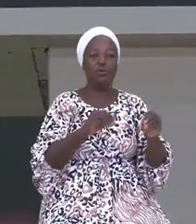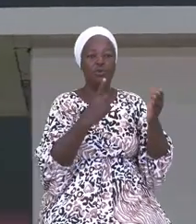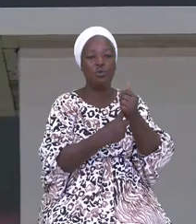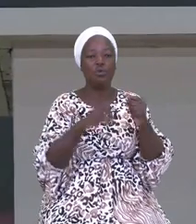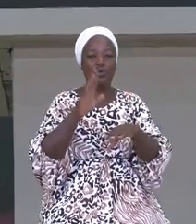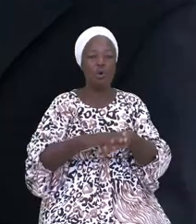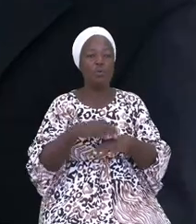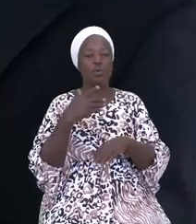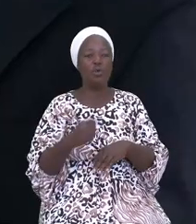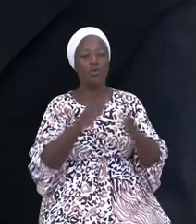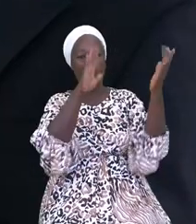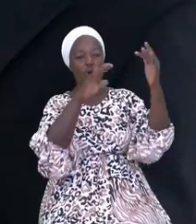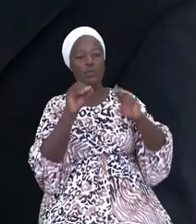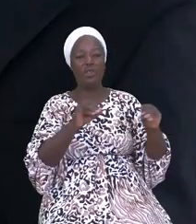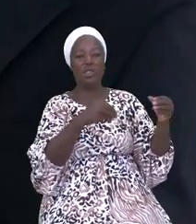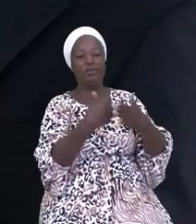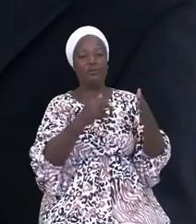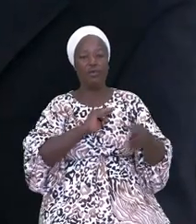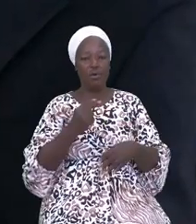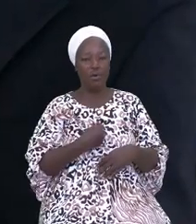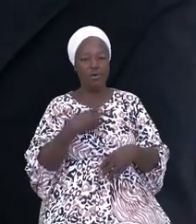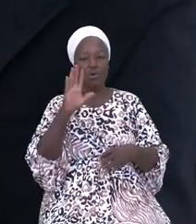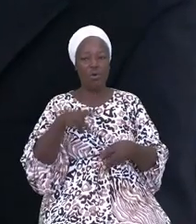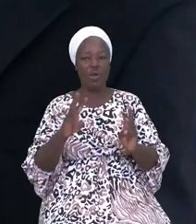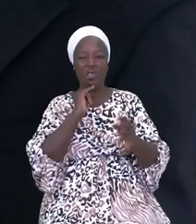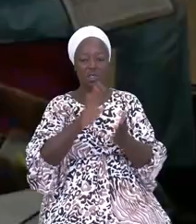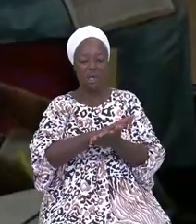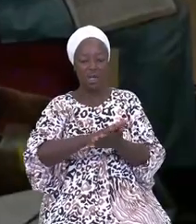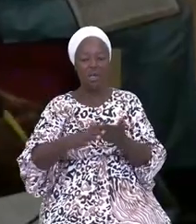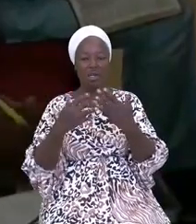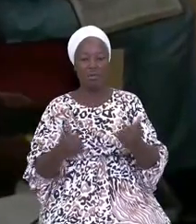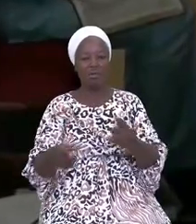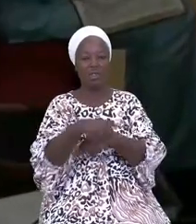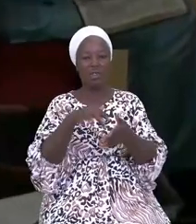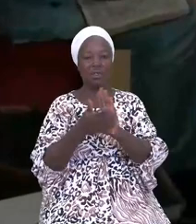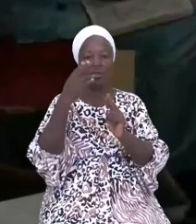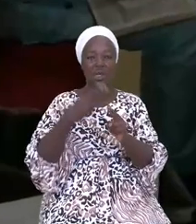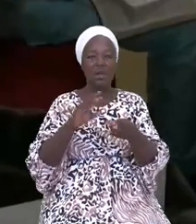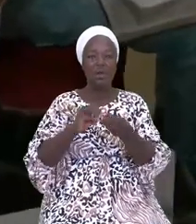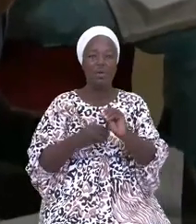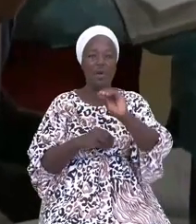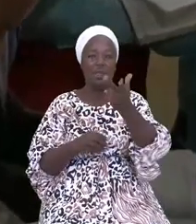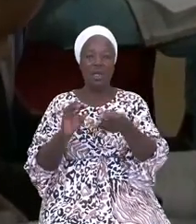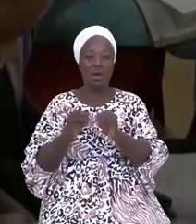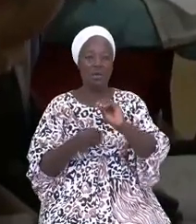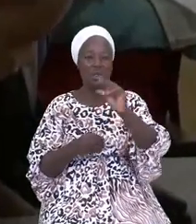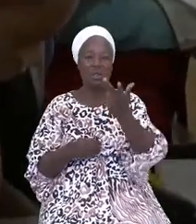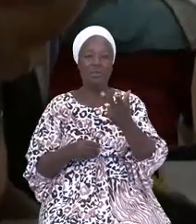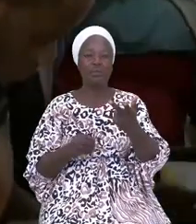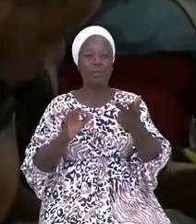clear today. Look at point number three here. Number three, our